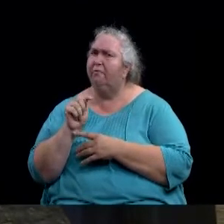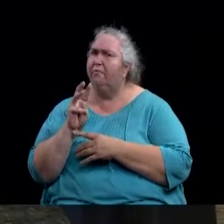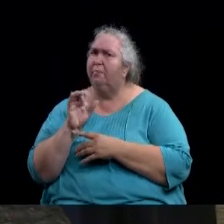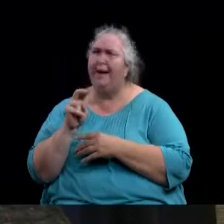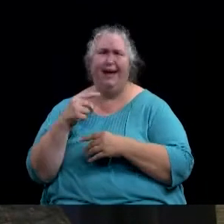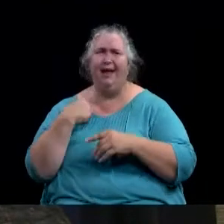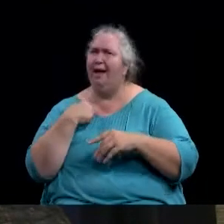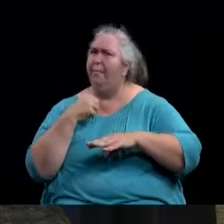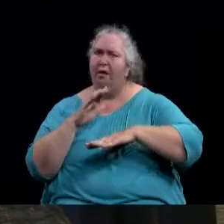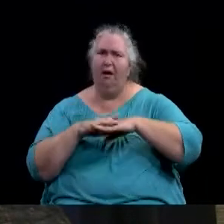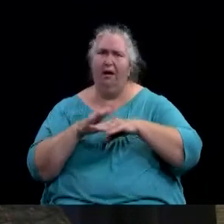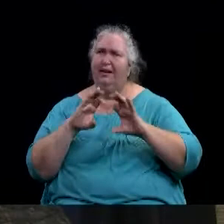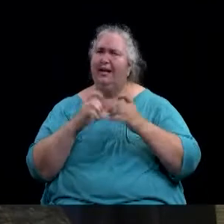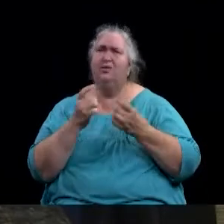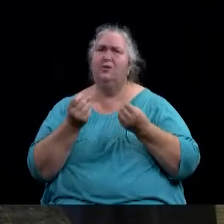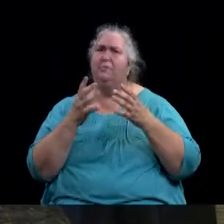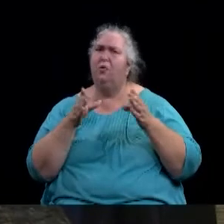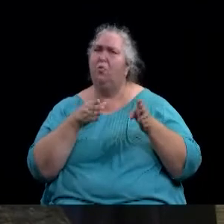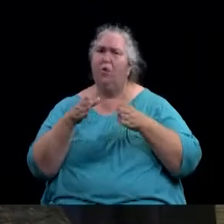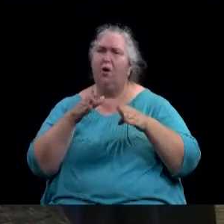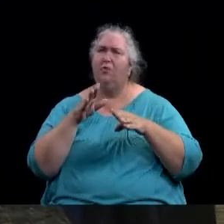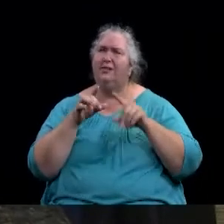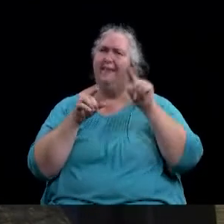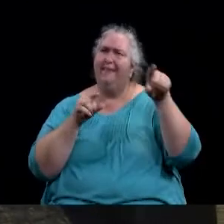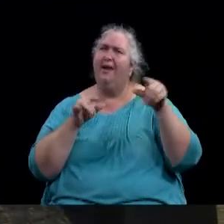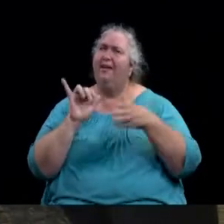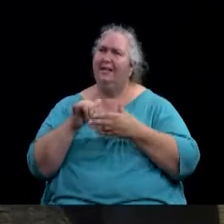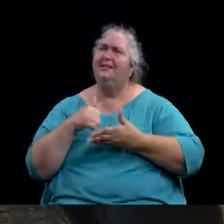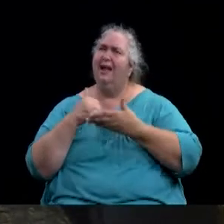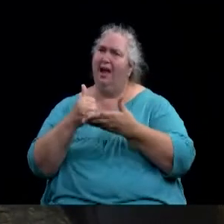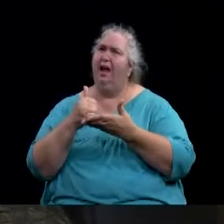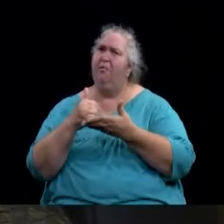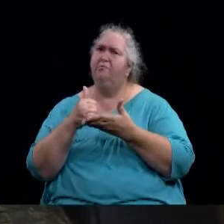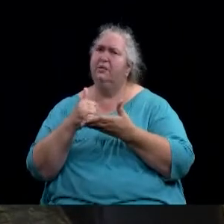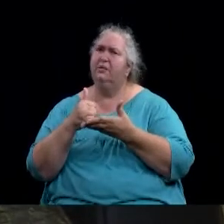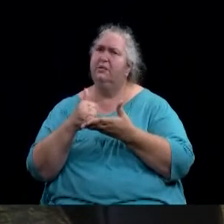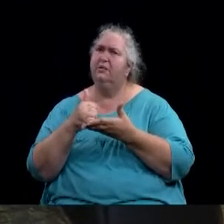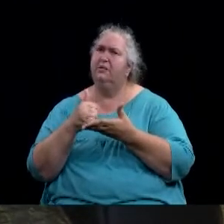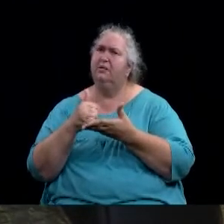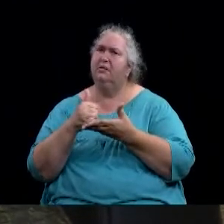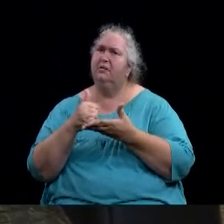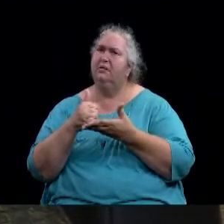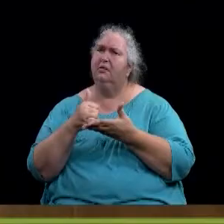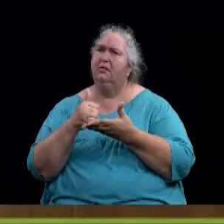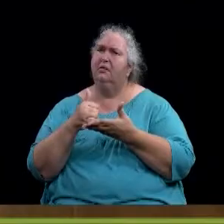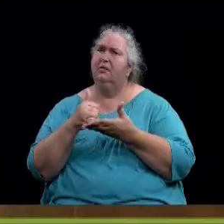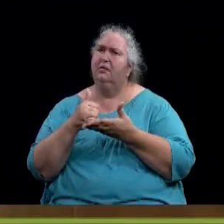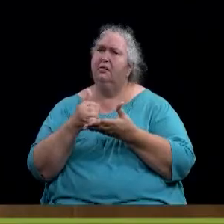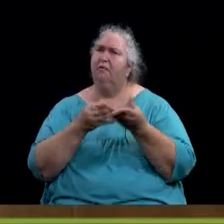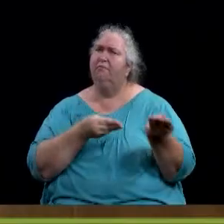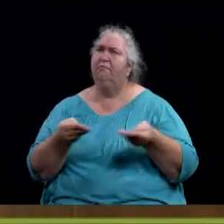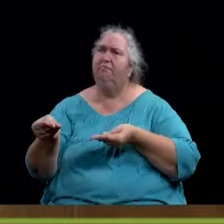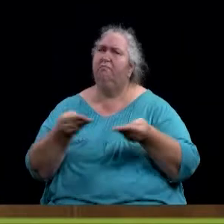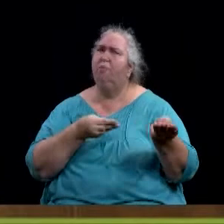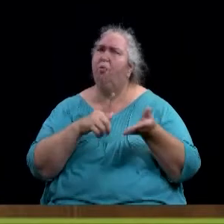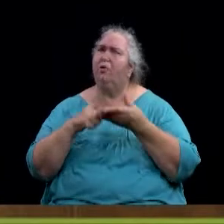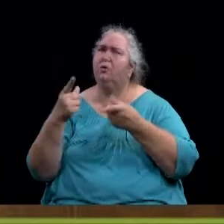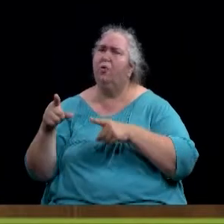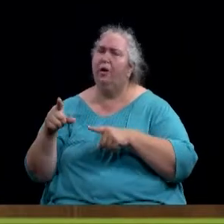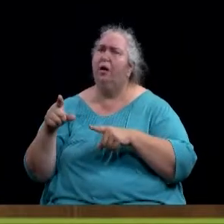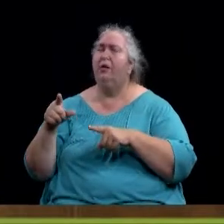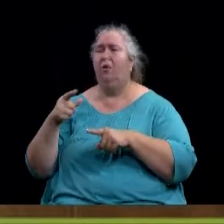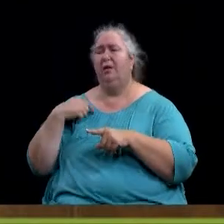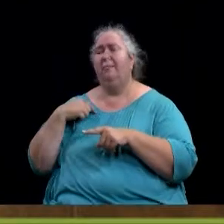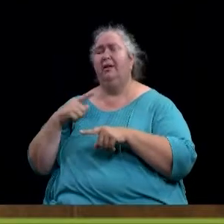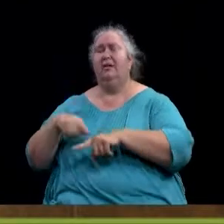this helps facilitate what we have going on out there. I learned a long time ago on council that you got to make sure your citizens, when they turn